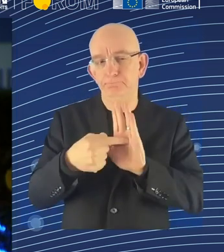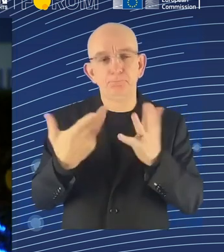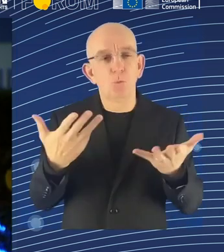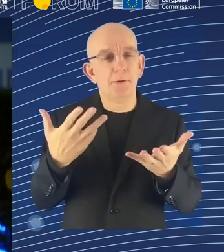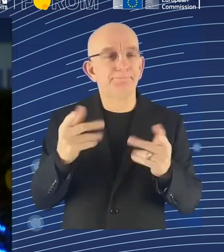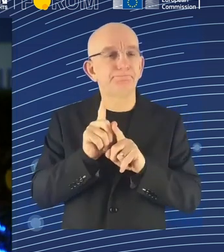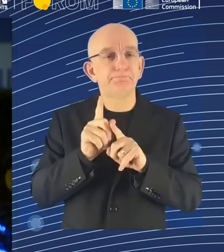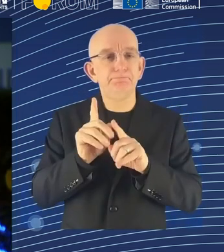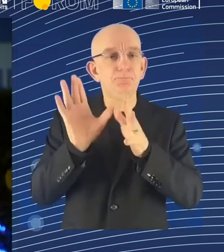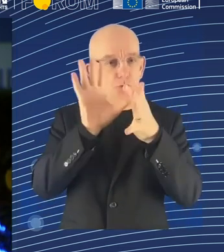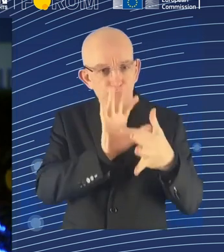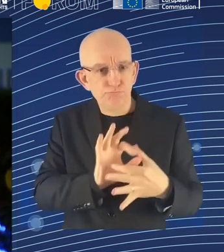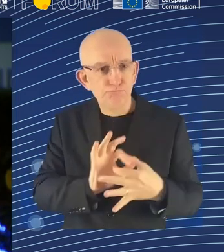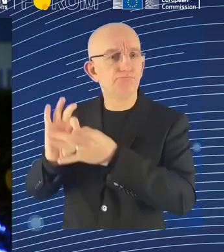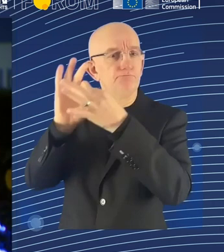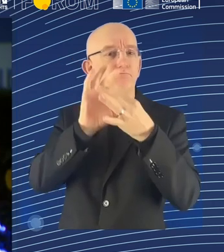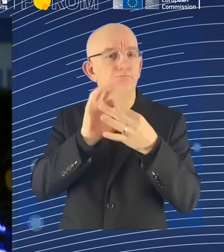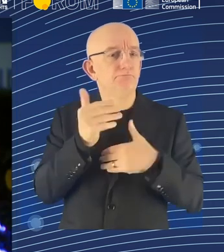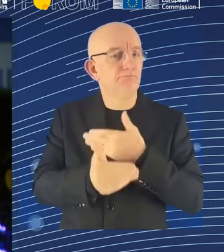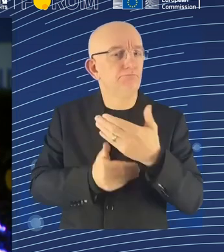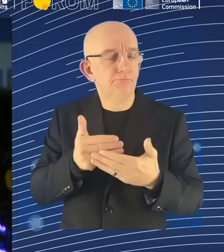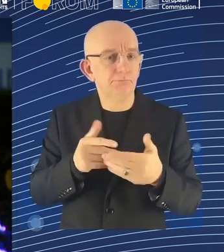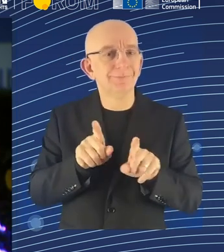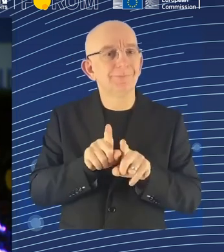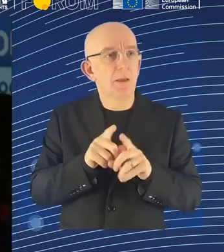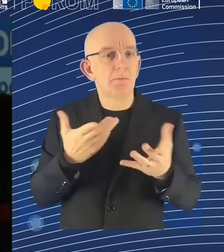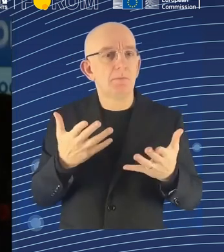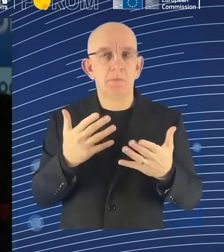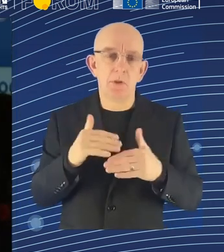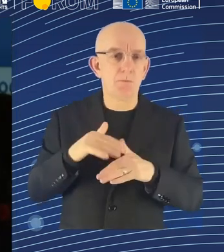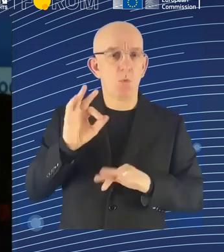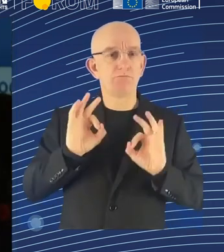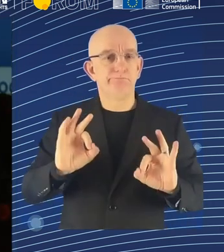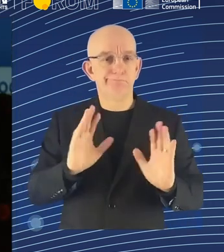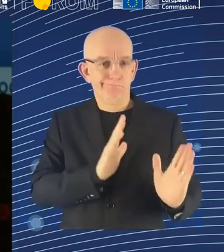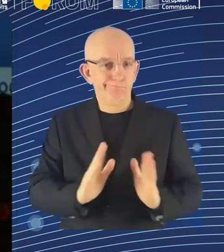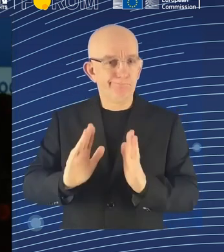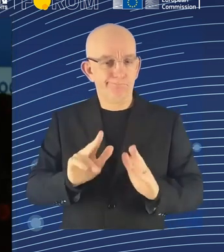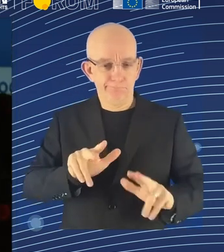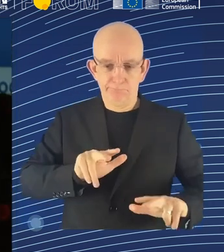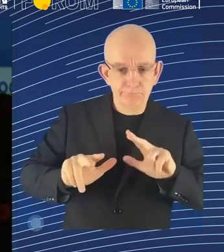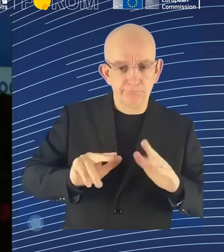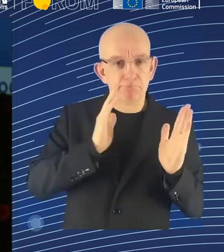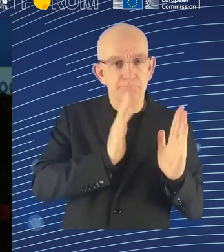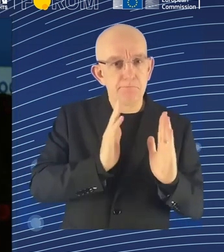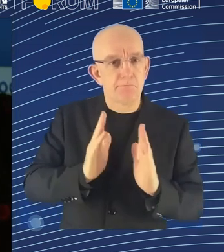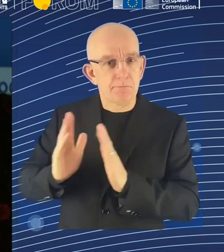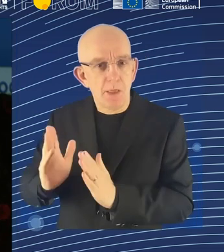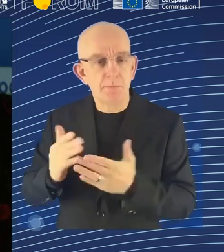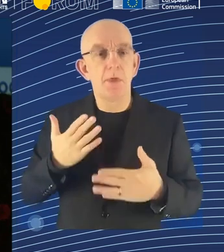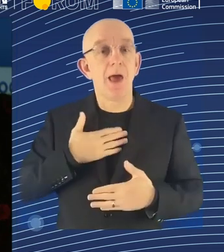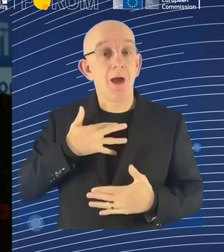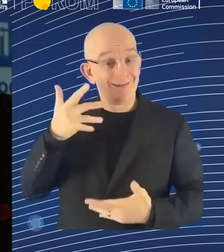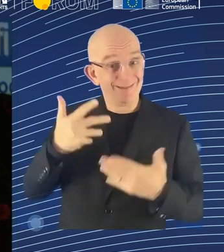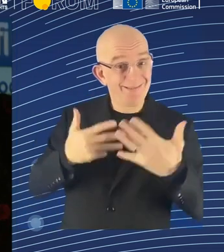so. And let me tell you, it's very difficult. Why is that? Well, because first you need to have a vision. Of course,